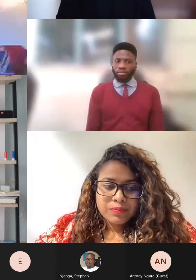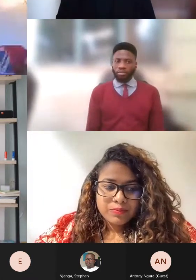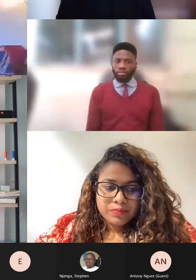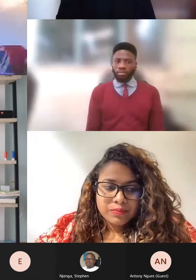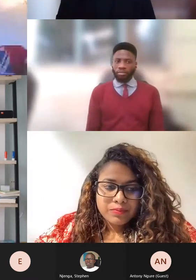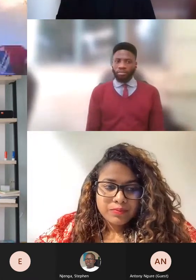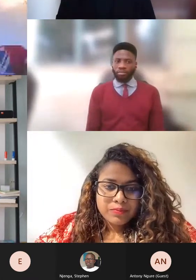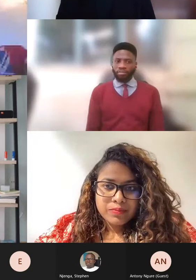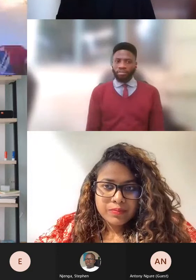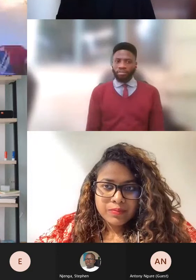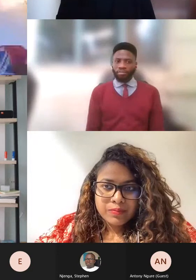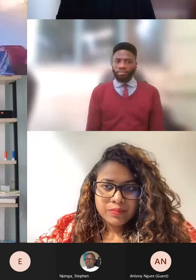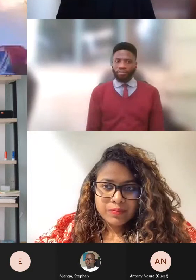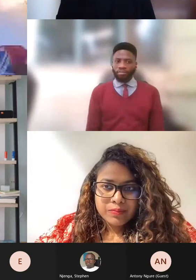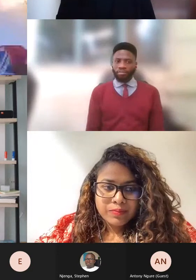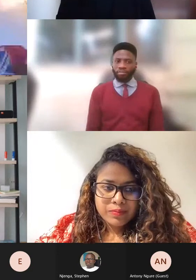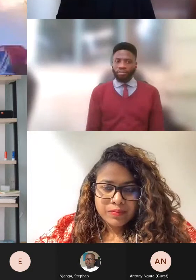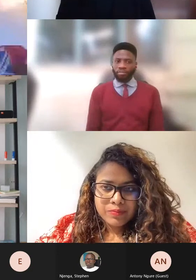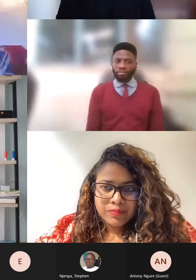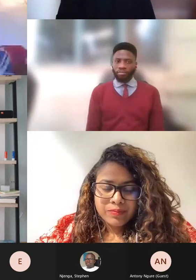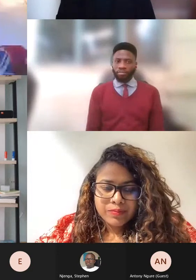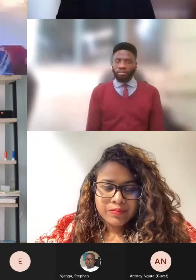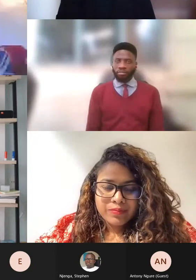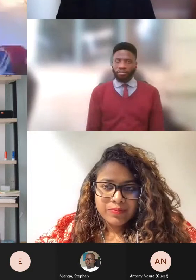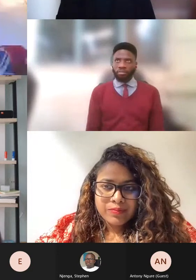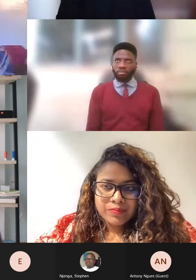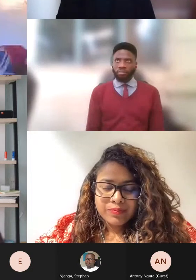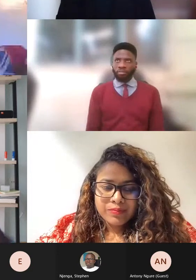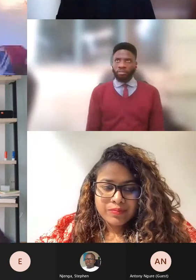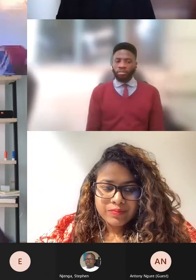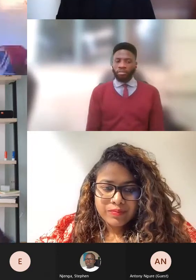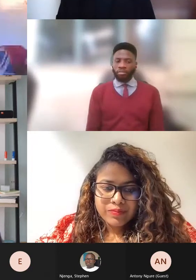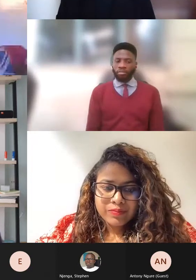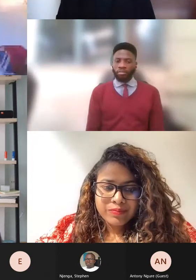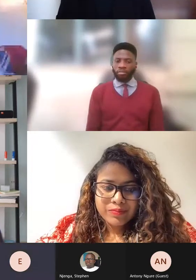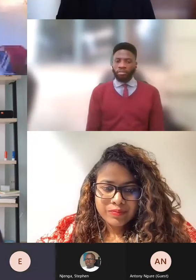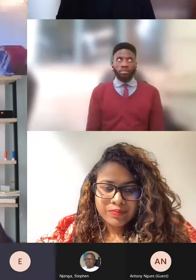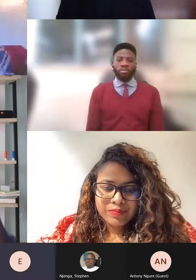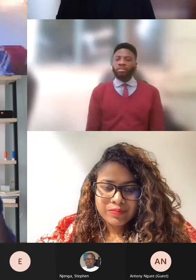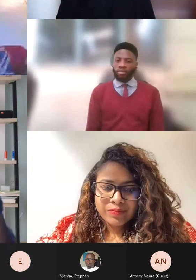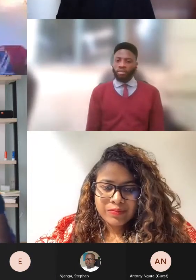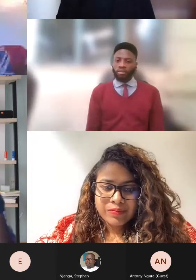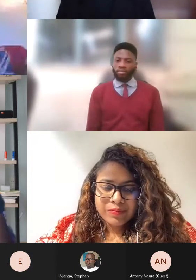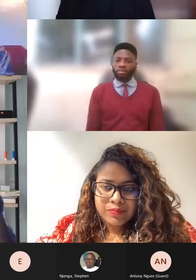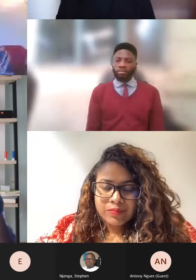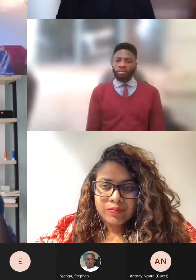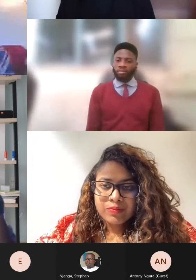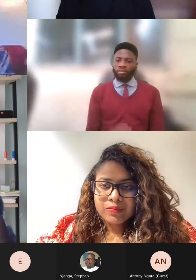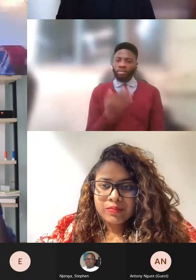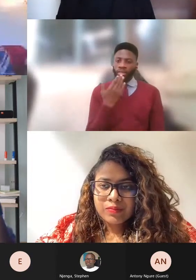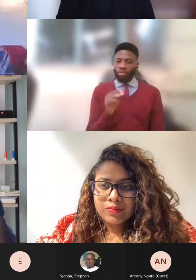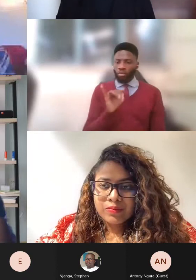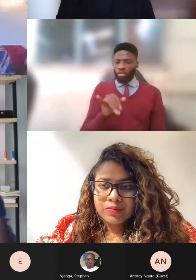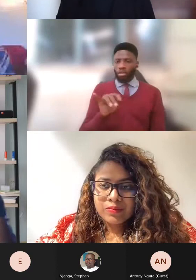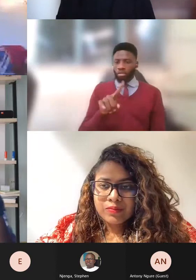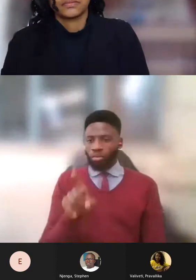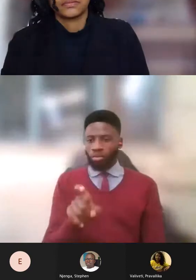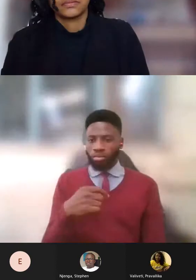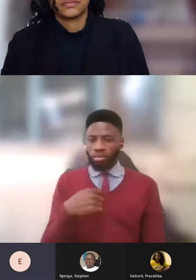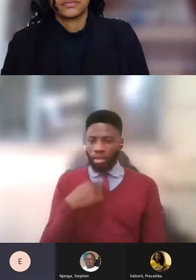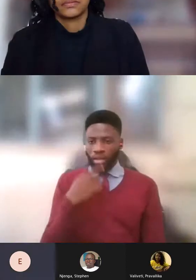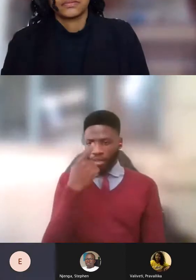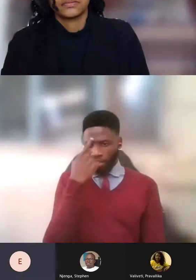have the specific cybersecurity skills that are needed? And the fact is that a cyber career can be a career for anybody.